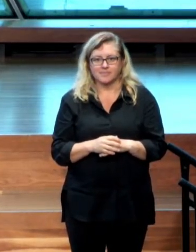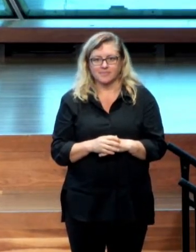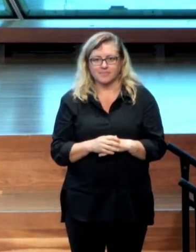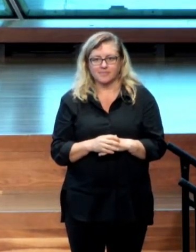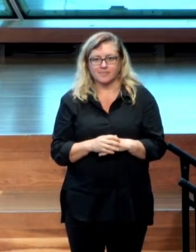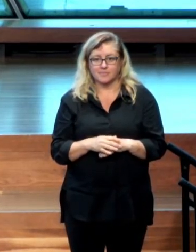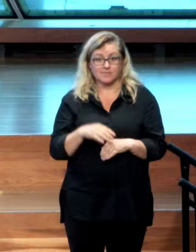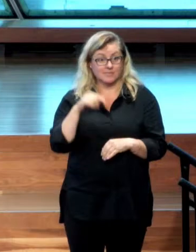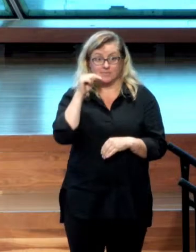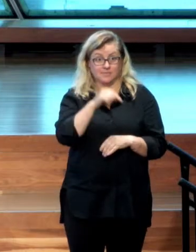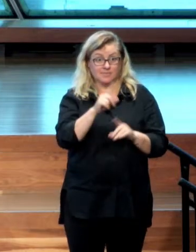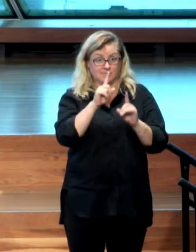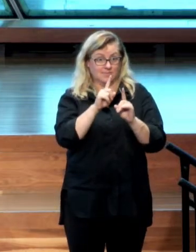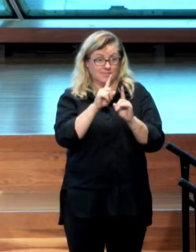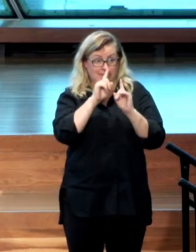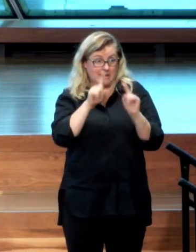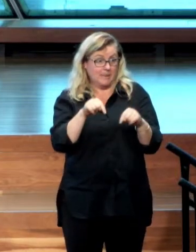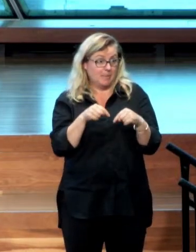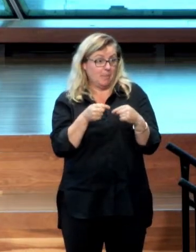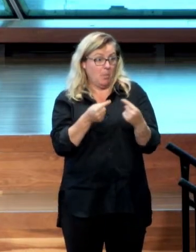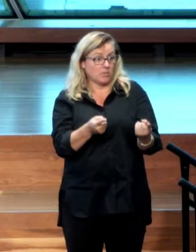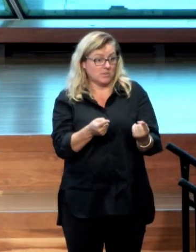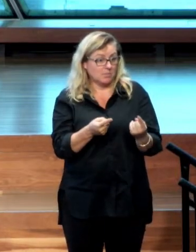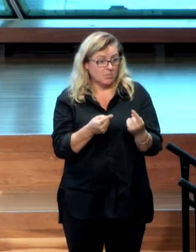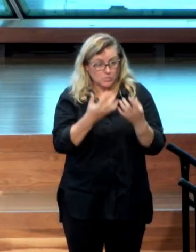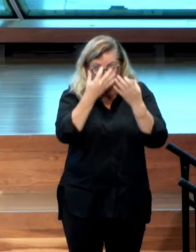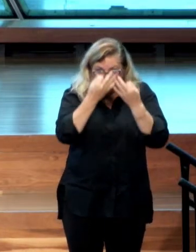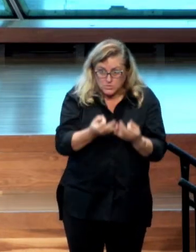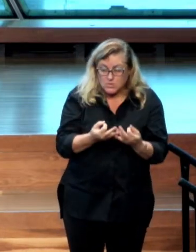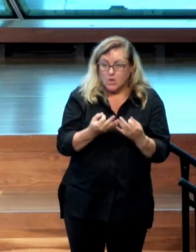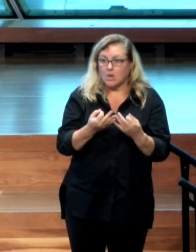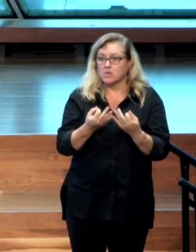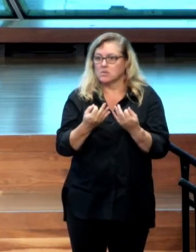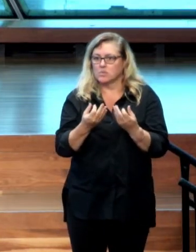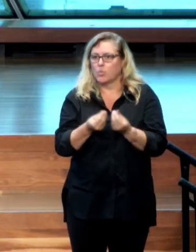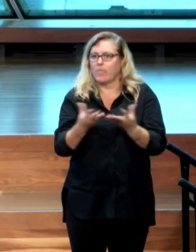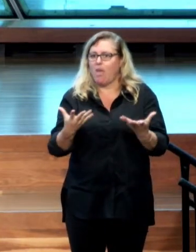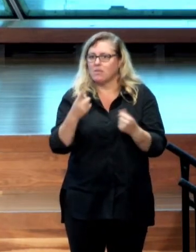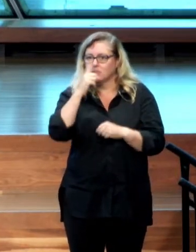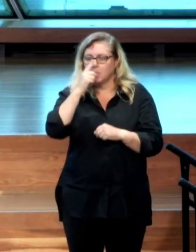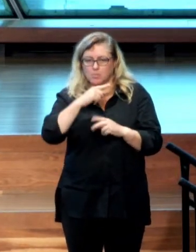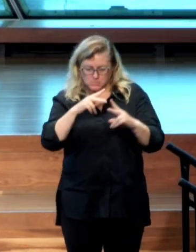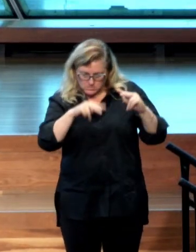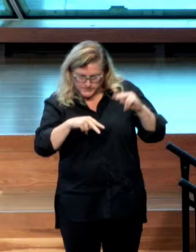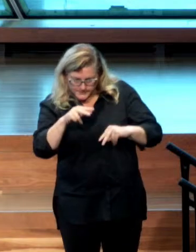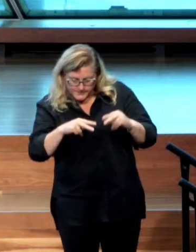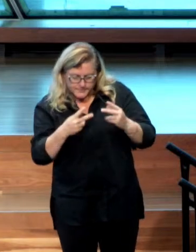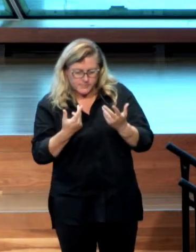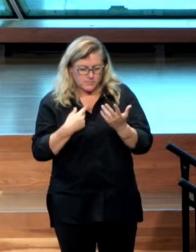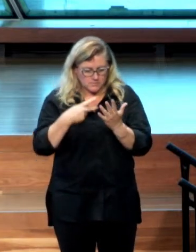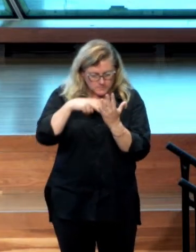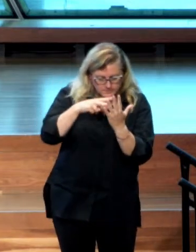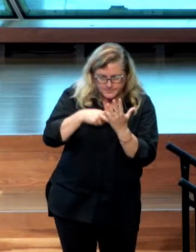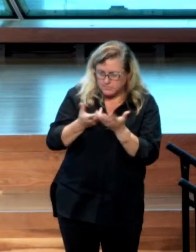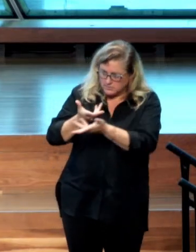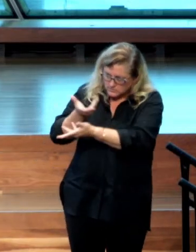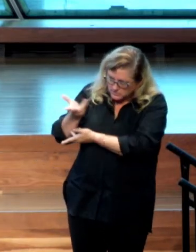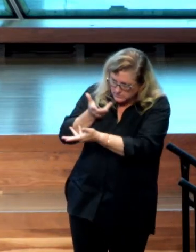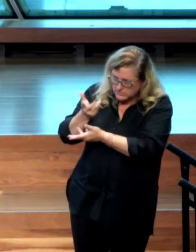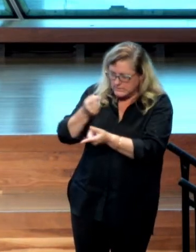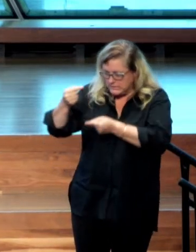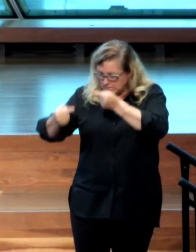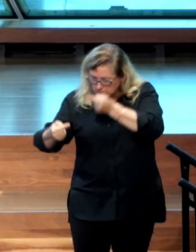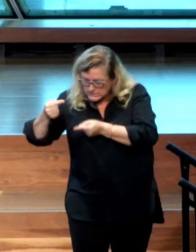And none of which would have been possible to determine without the hard work of the judges who read, discussed, debated, and